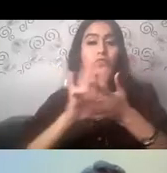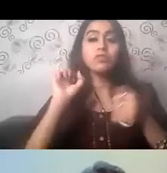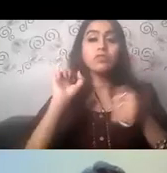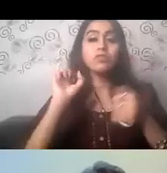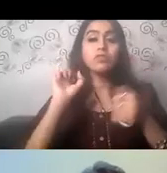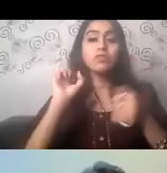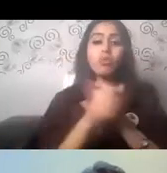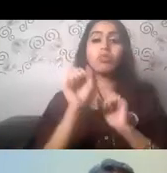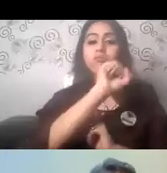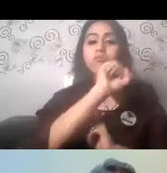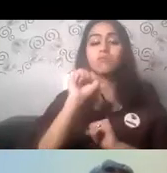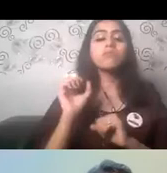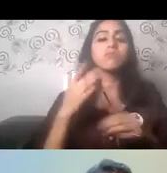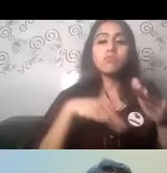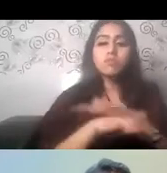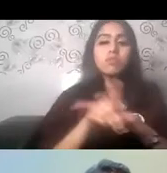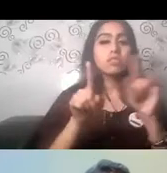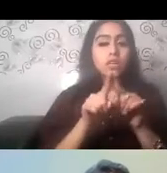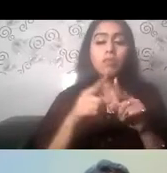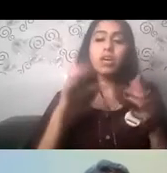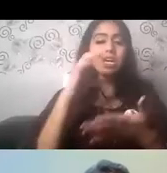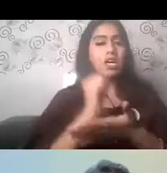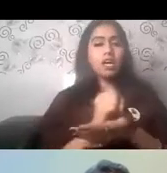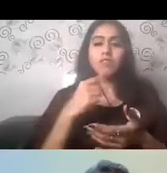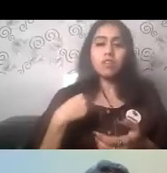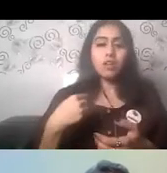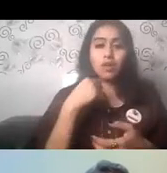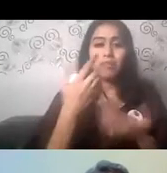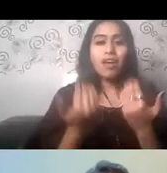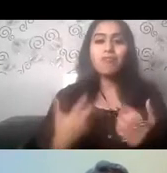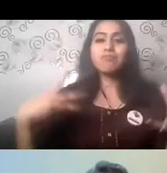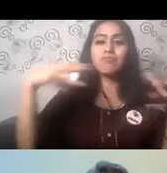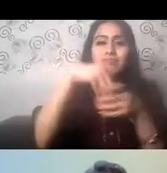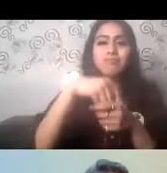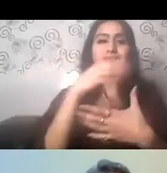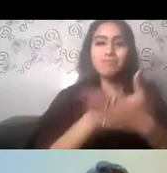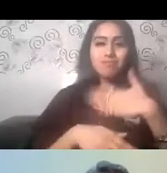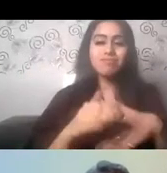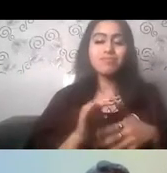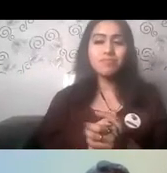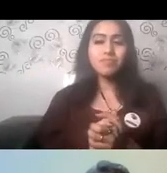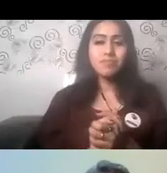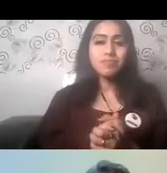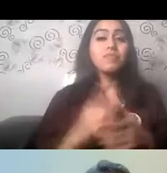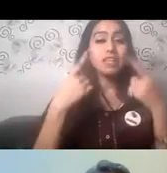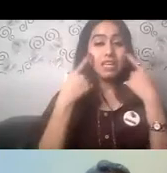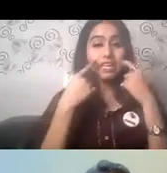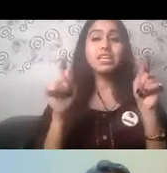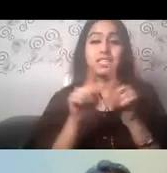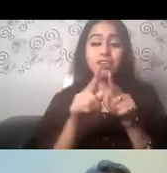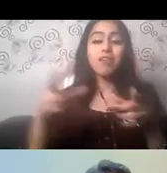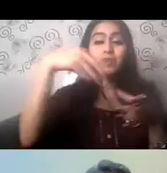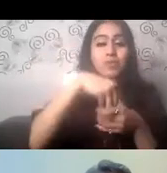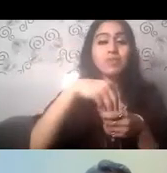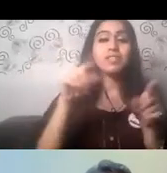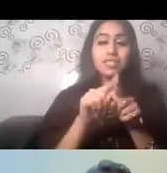world. He is, I'm sure, very delighted to be with us at Southwark and try to contribute towards